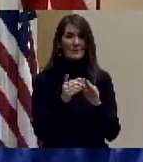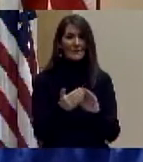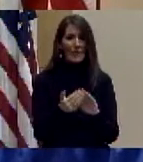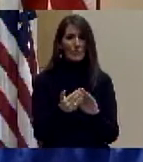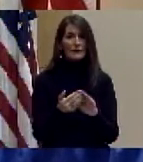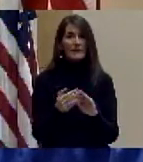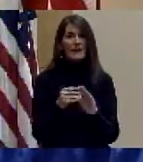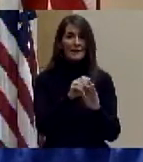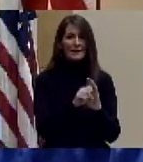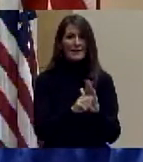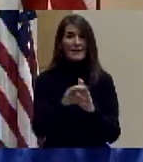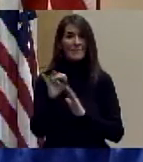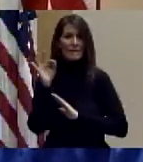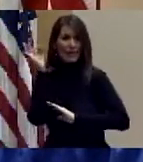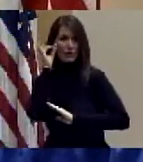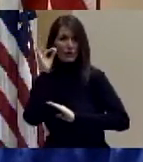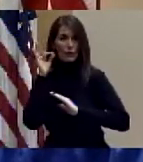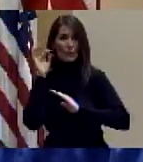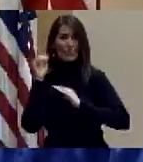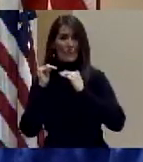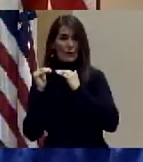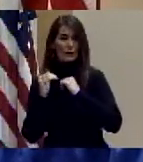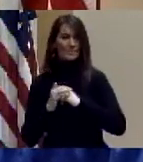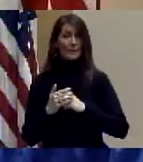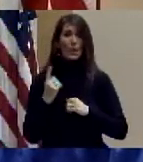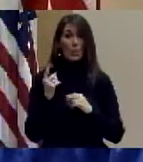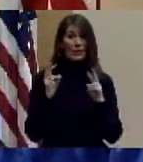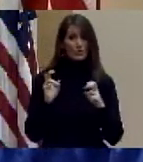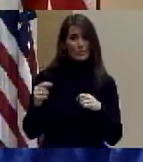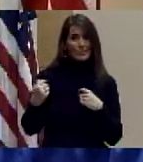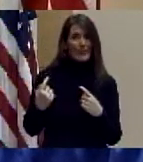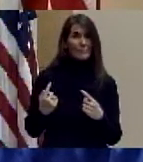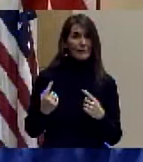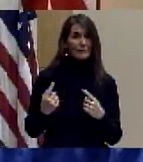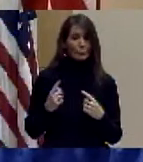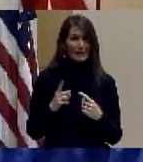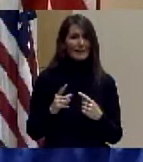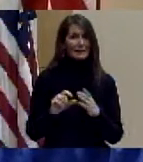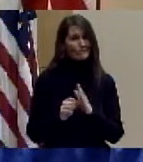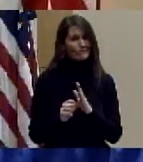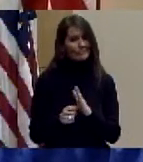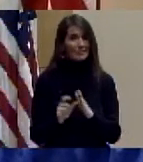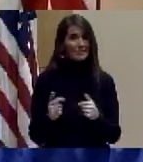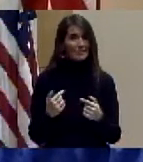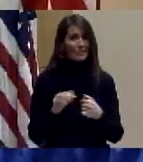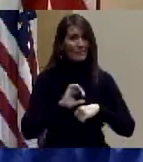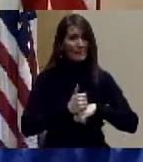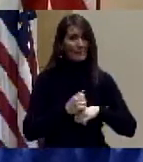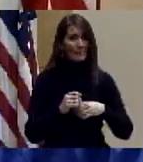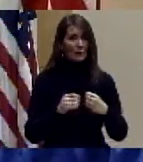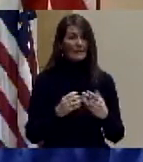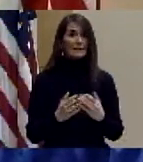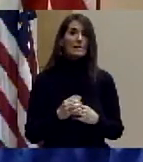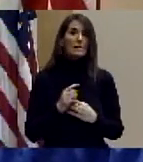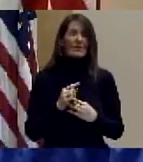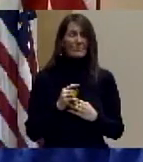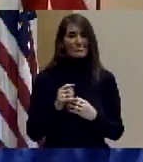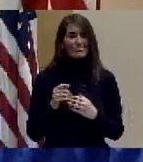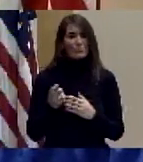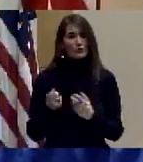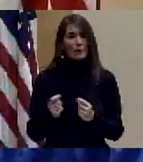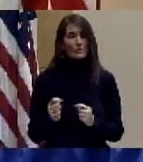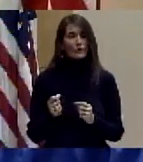federal government level. An issue that I've pushed since taking office, elimination of the tax loophole